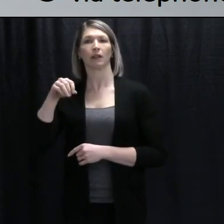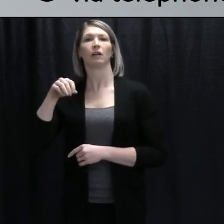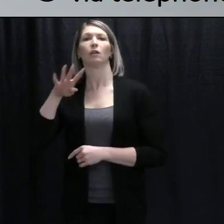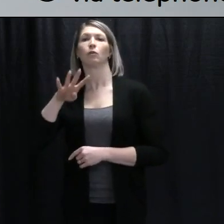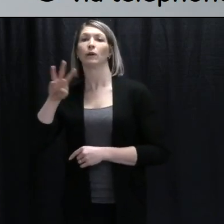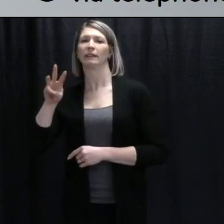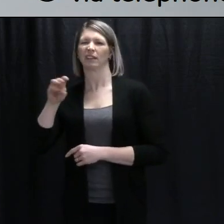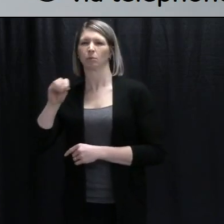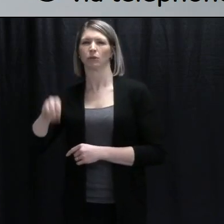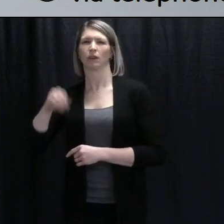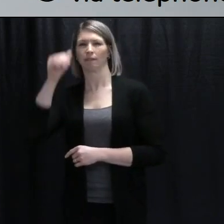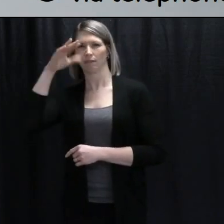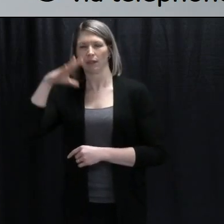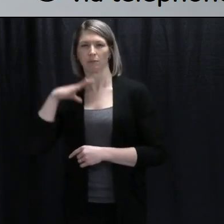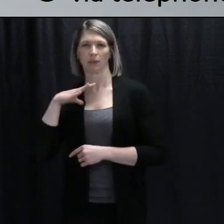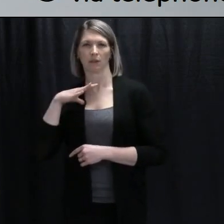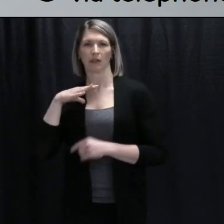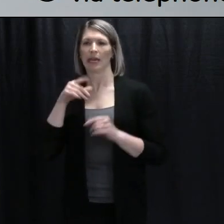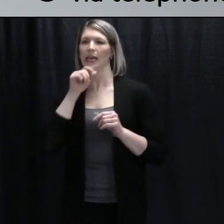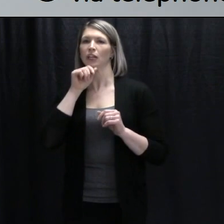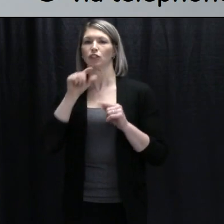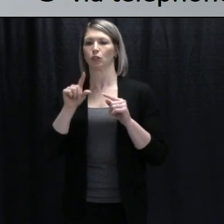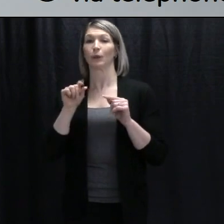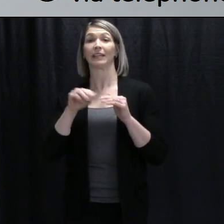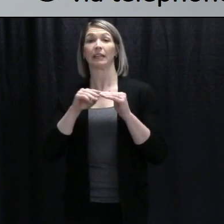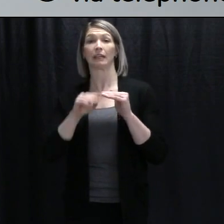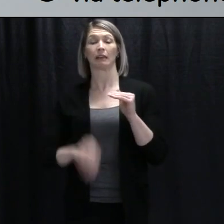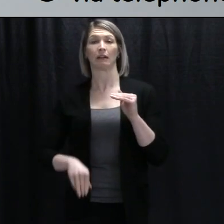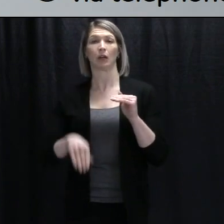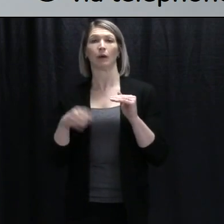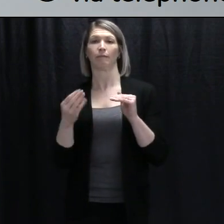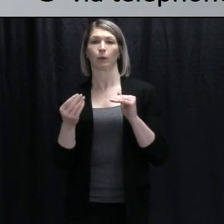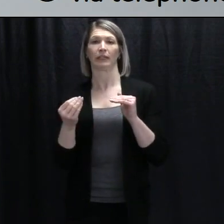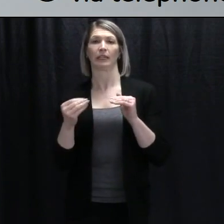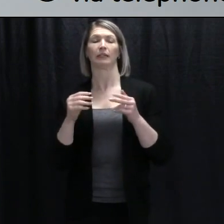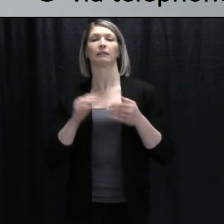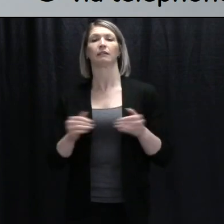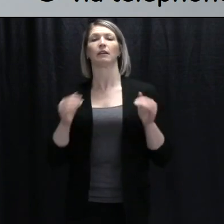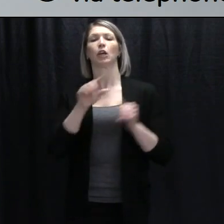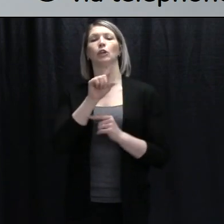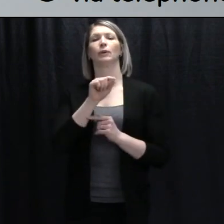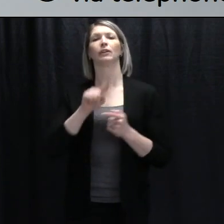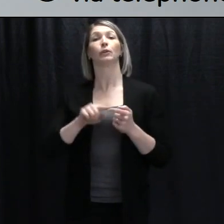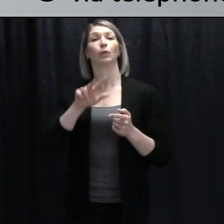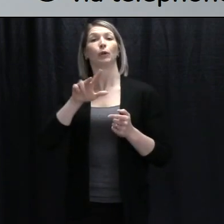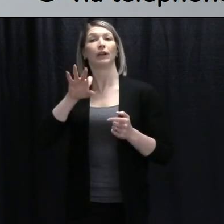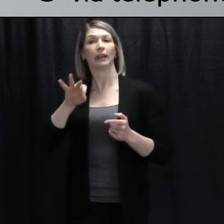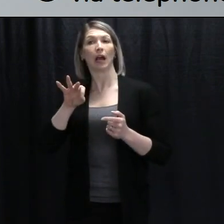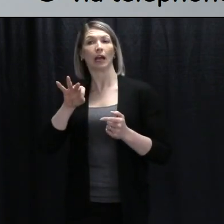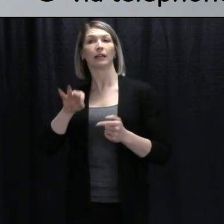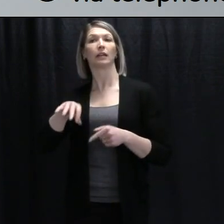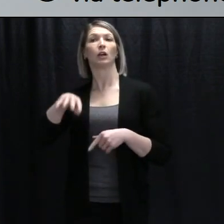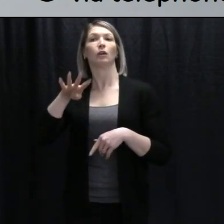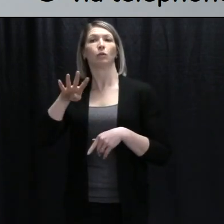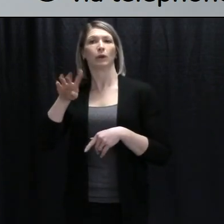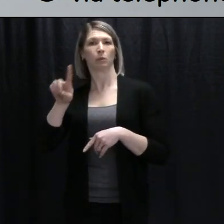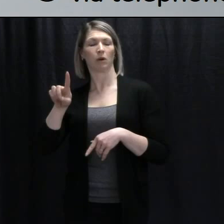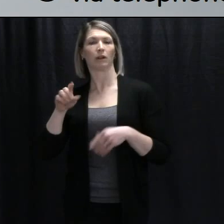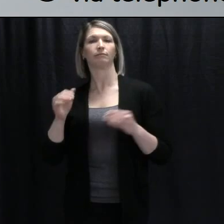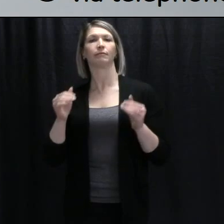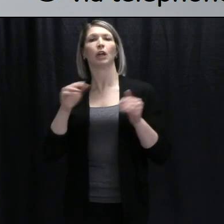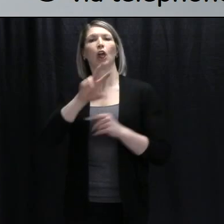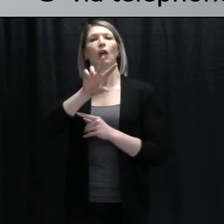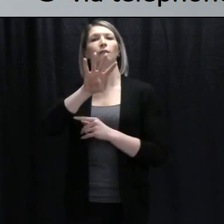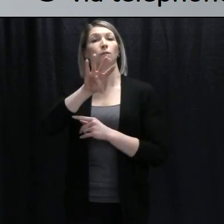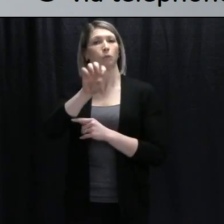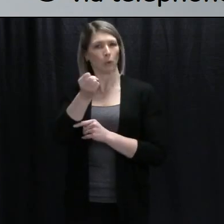By age, we have 14 people under the age of 20, 24 between 20 and 39, 31 between 40 and